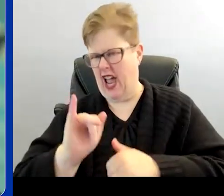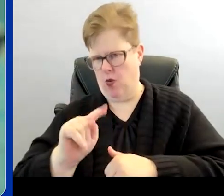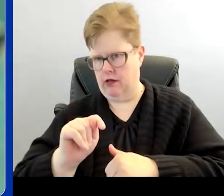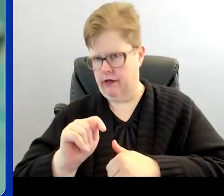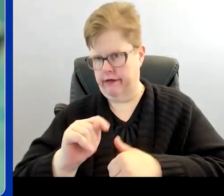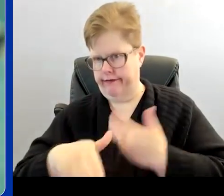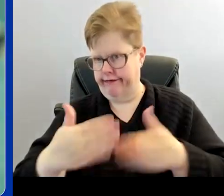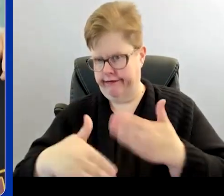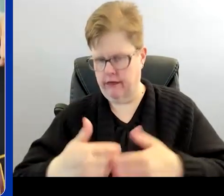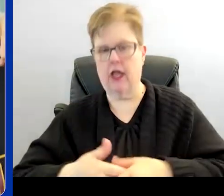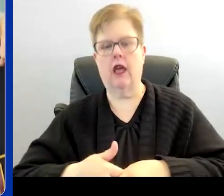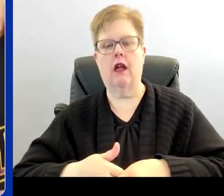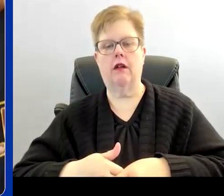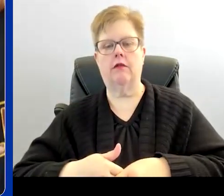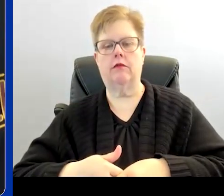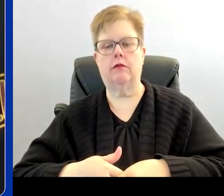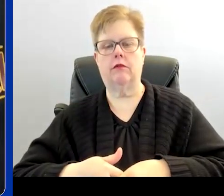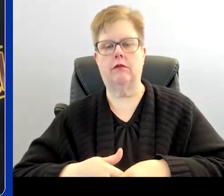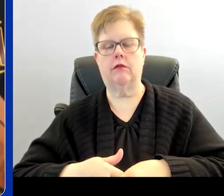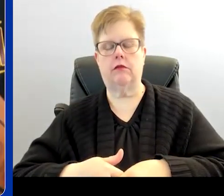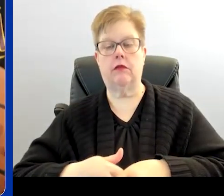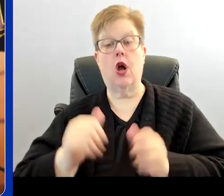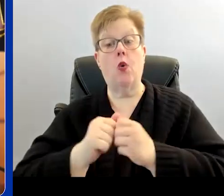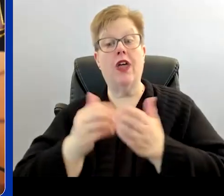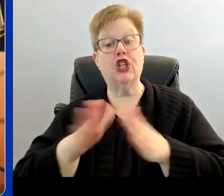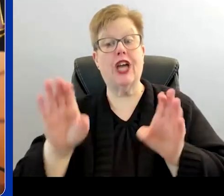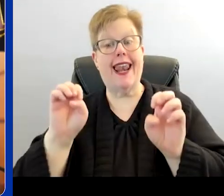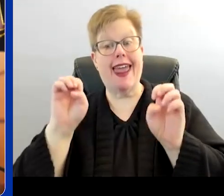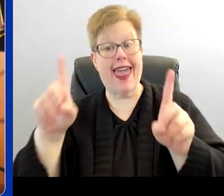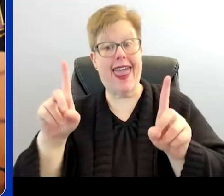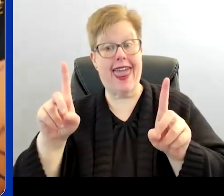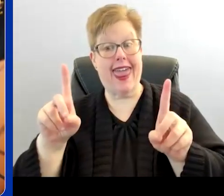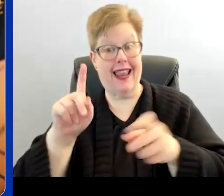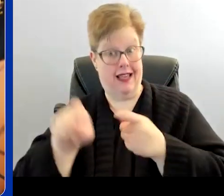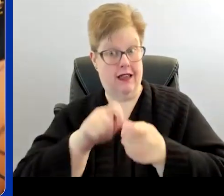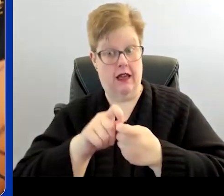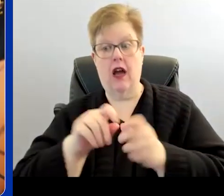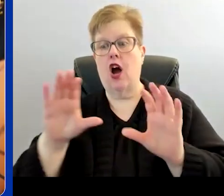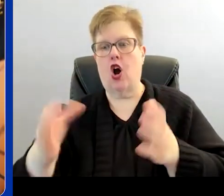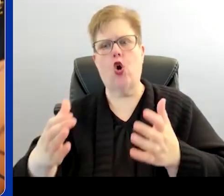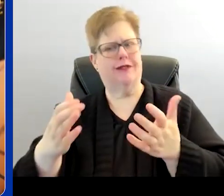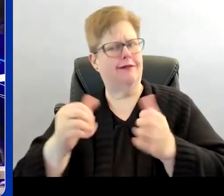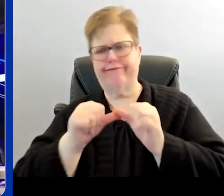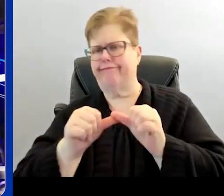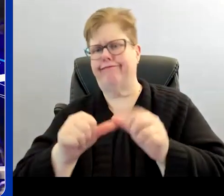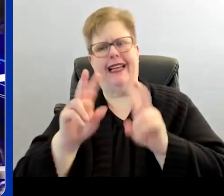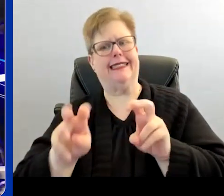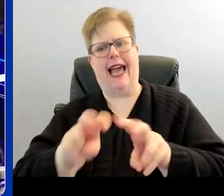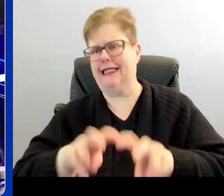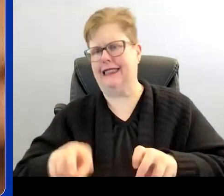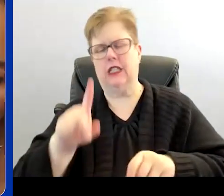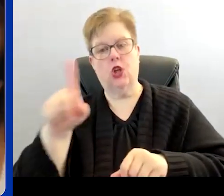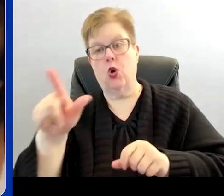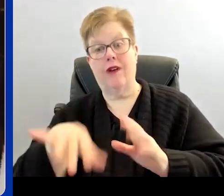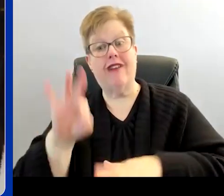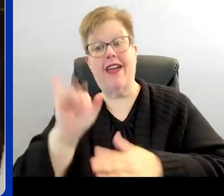going. And with Gen Ed in particular, courses are continuing to be assessed. So you may find